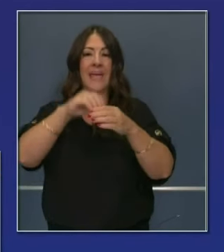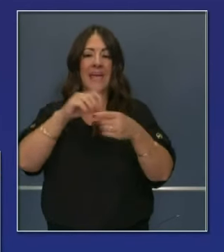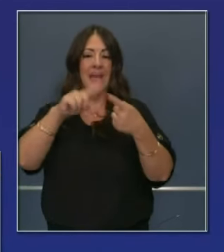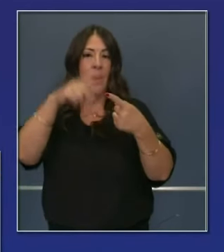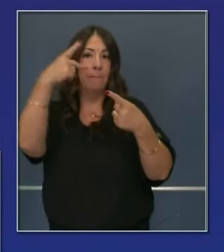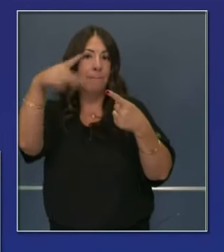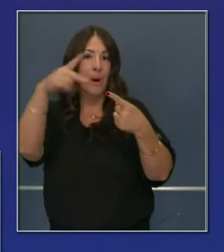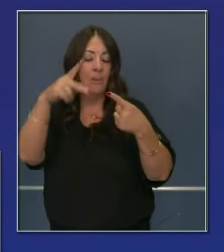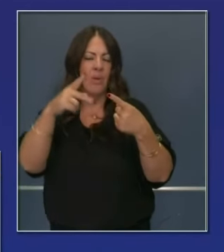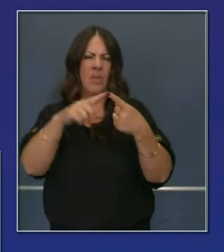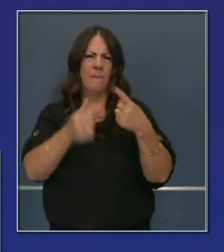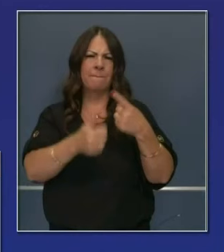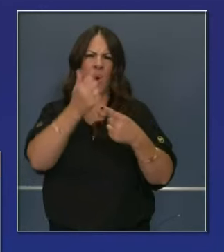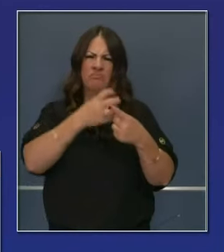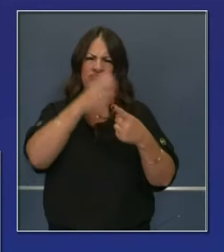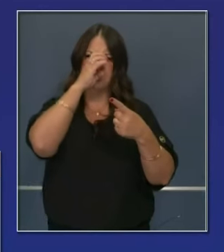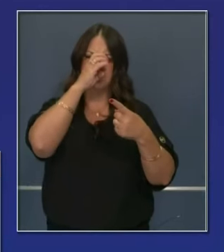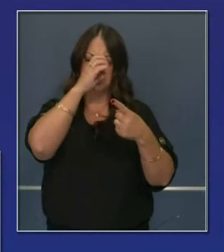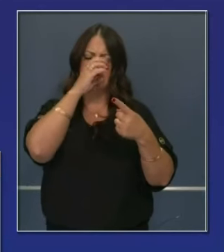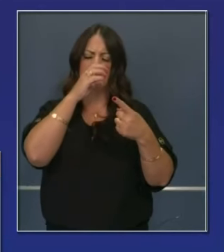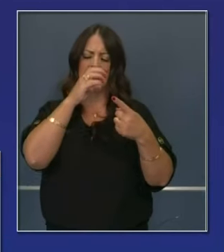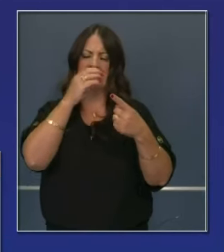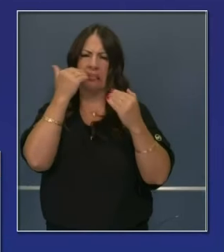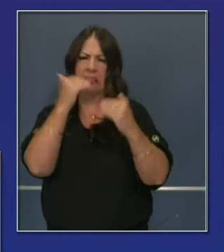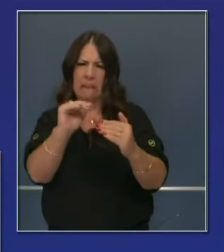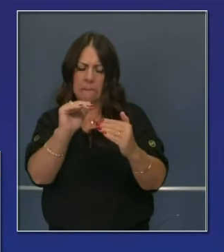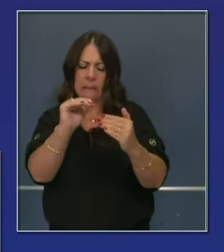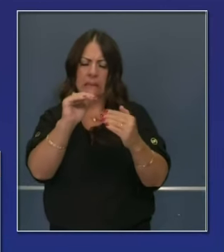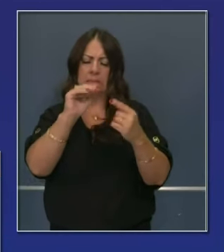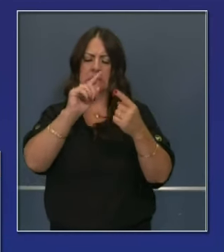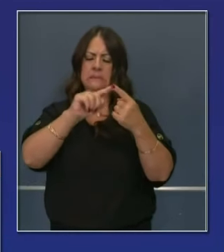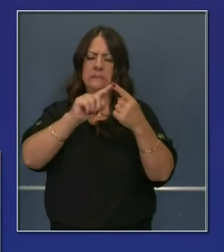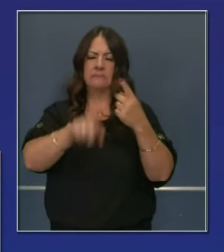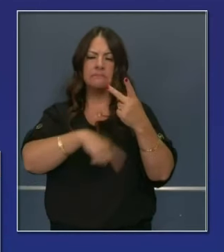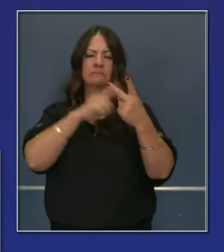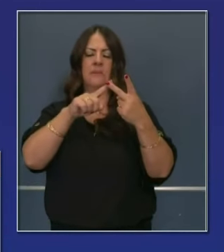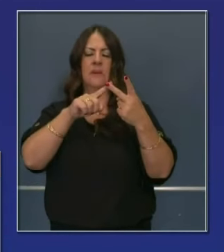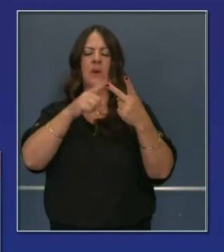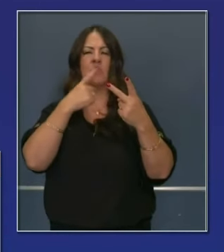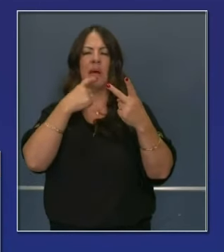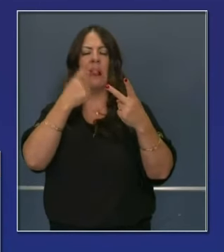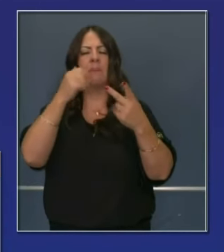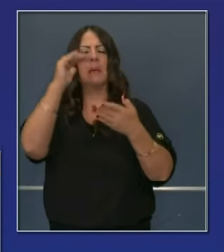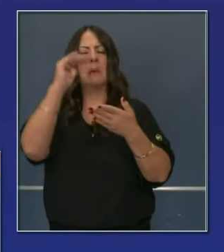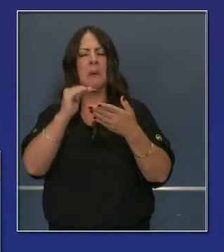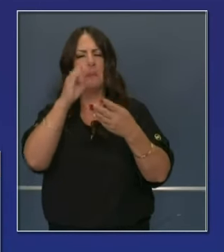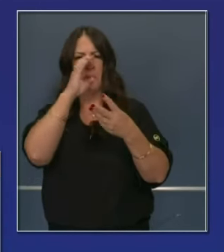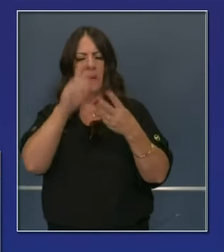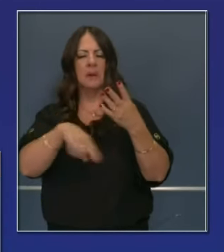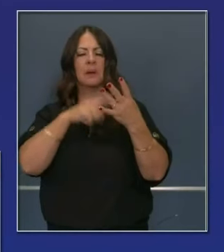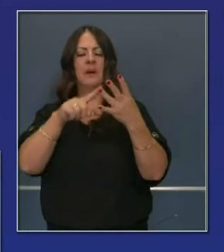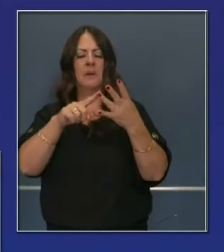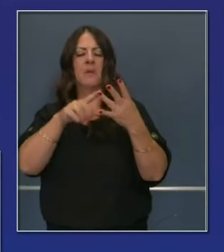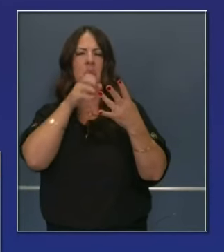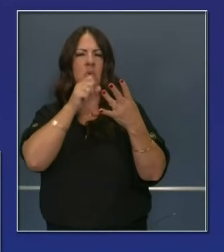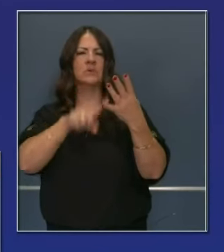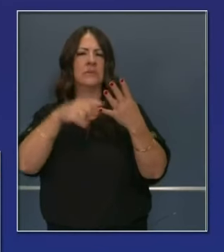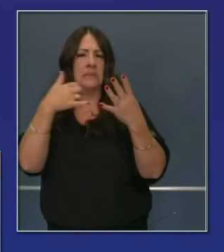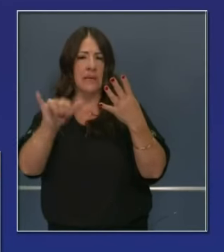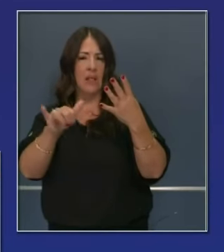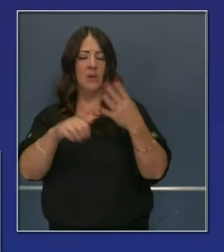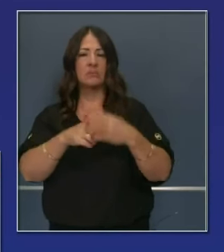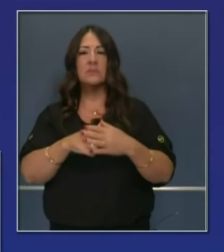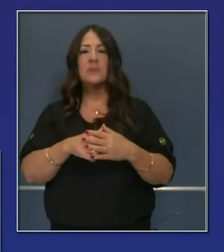relates to the most restrictive guidelines related to COVID-19. Now some 48 counties out